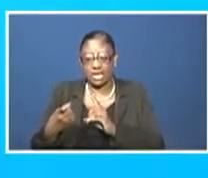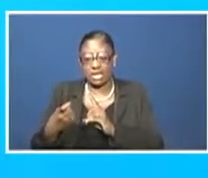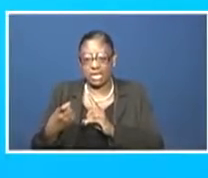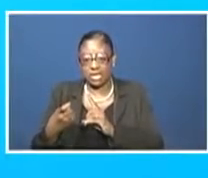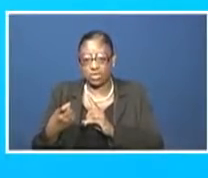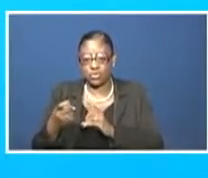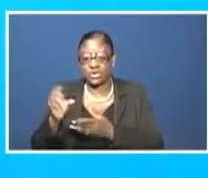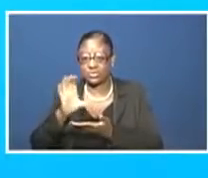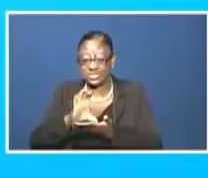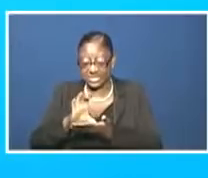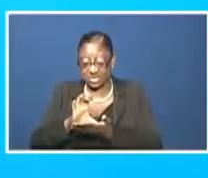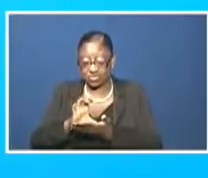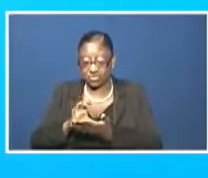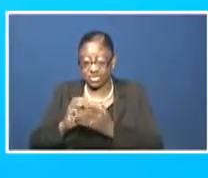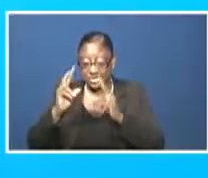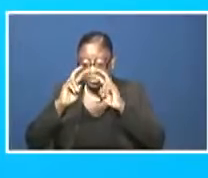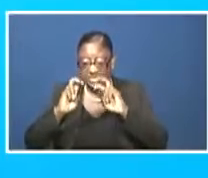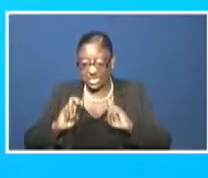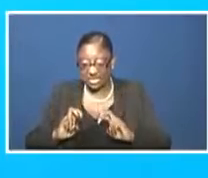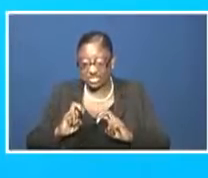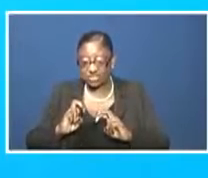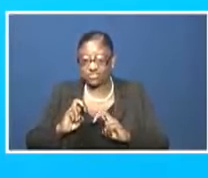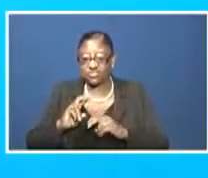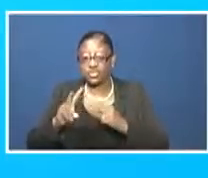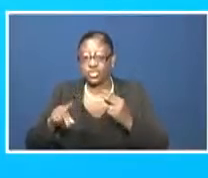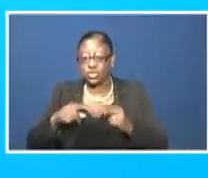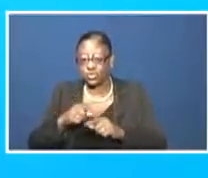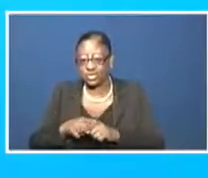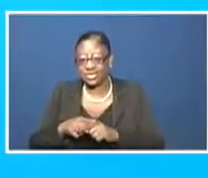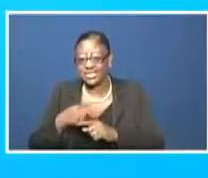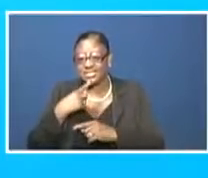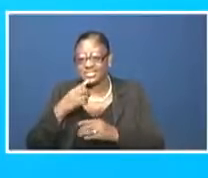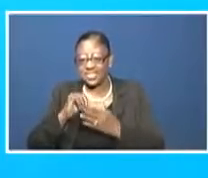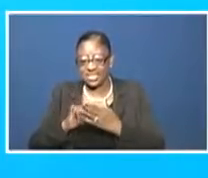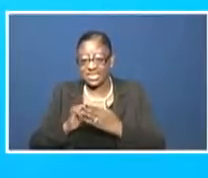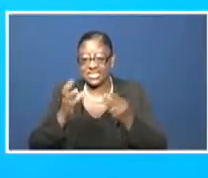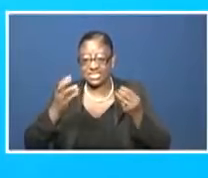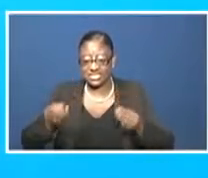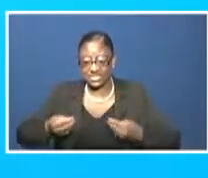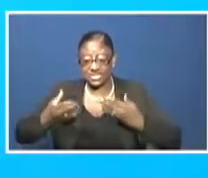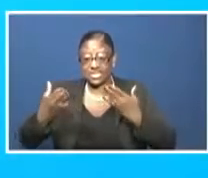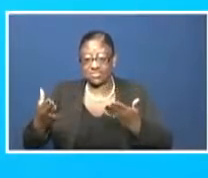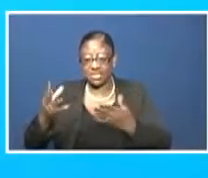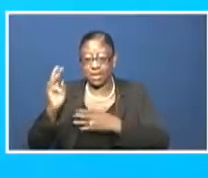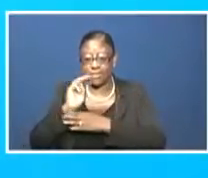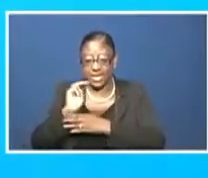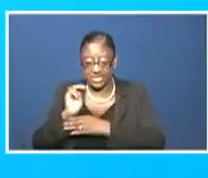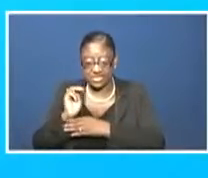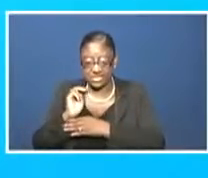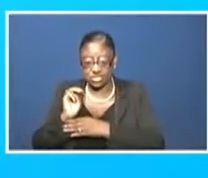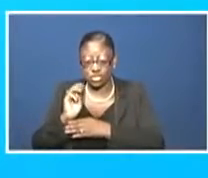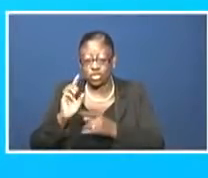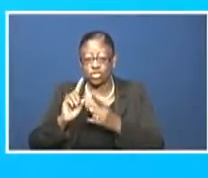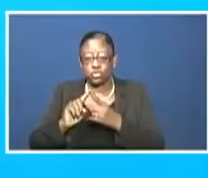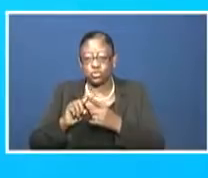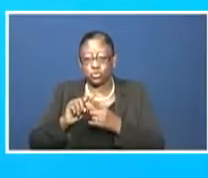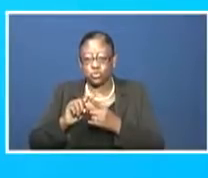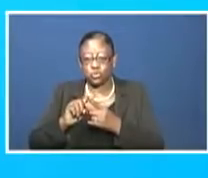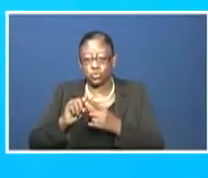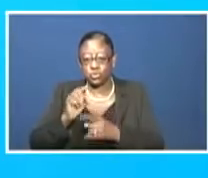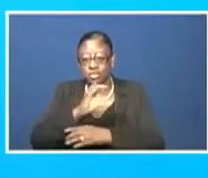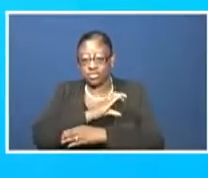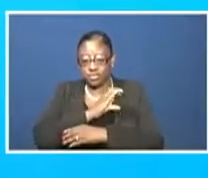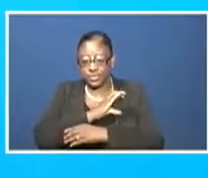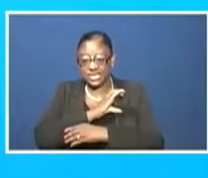of the Central Detective Unit. And then we can tell you that he is giving a message to officers of the Royal Bahamas Police Force as he